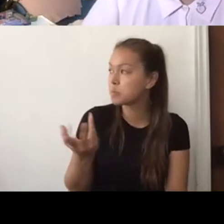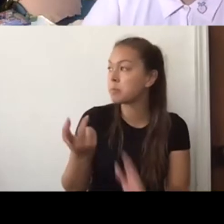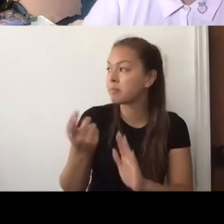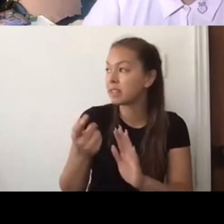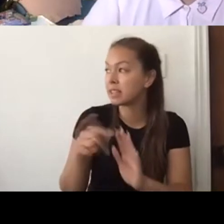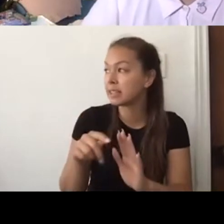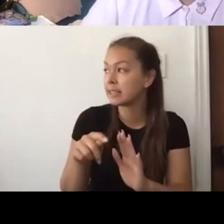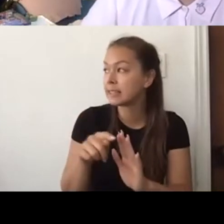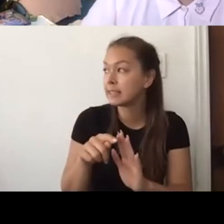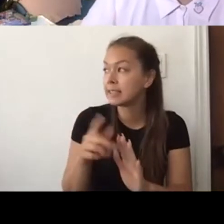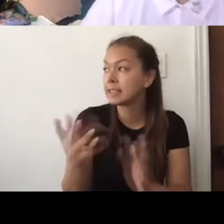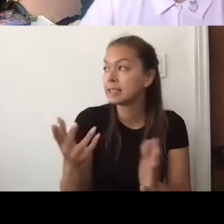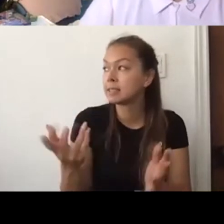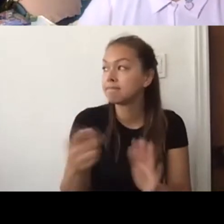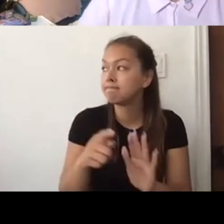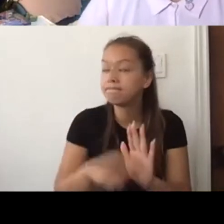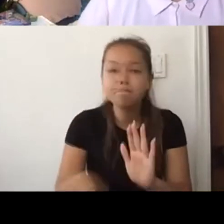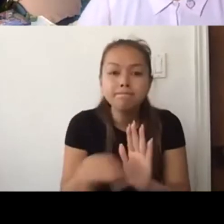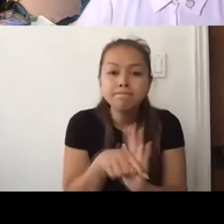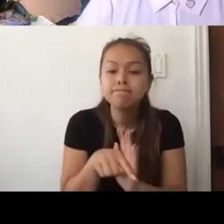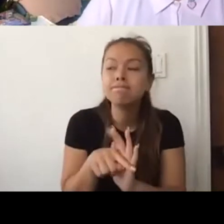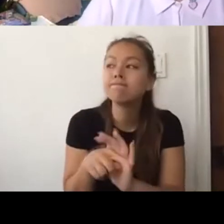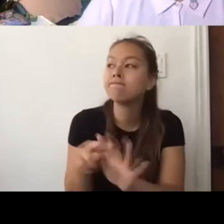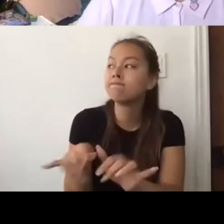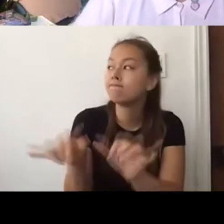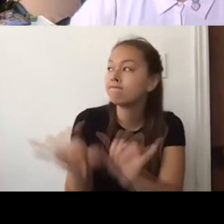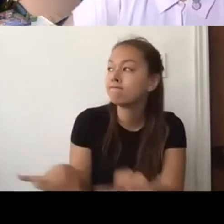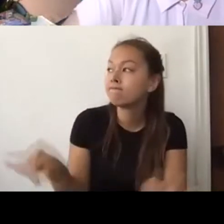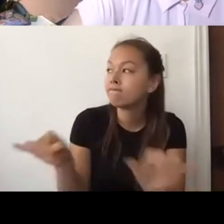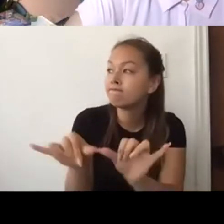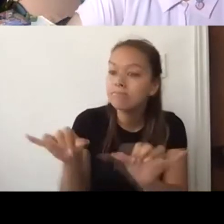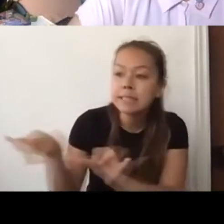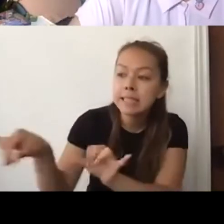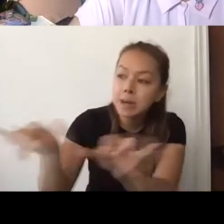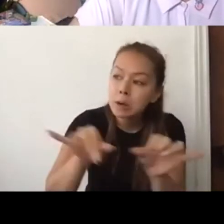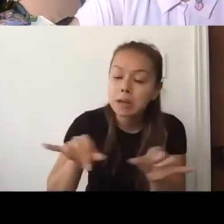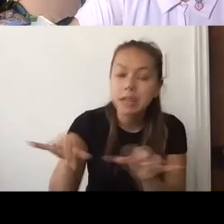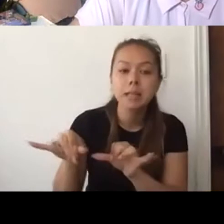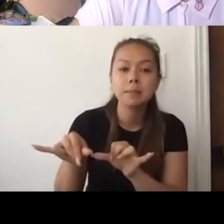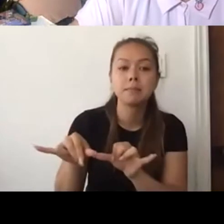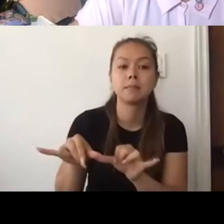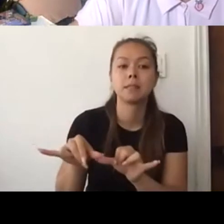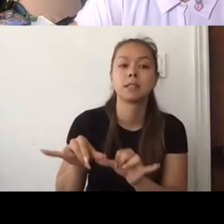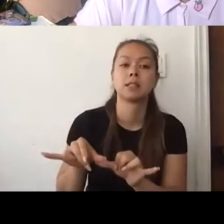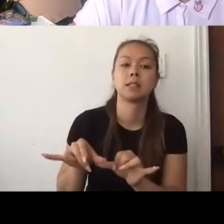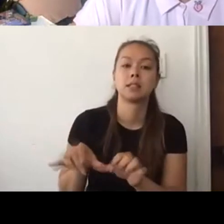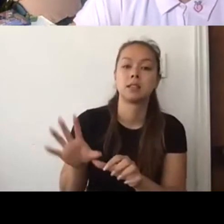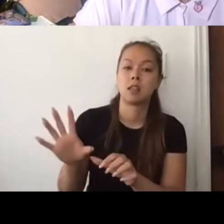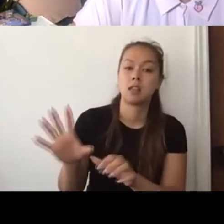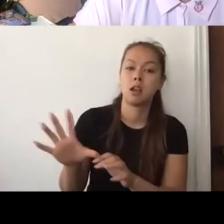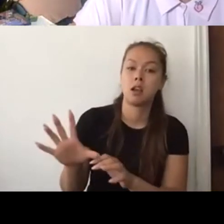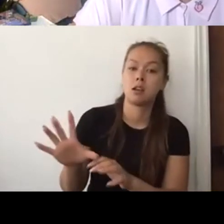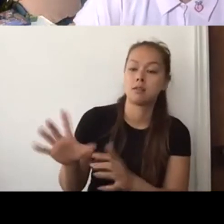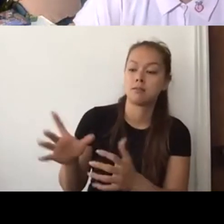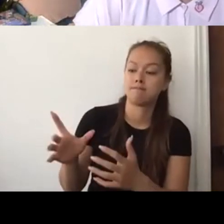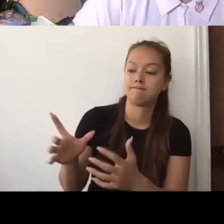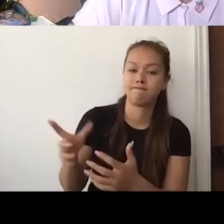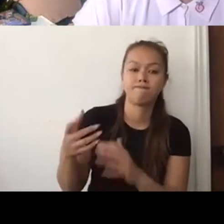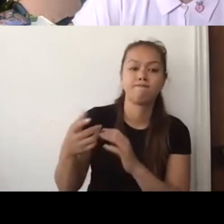about kind of their gender assigned at birth to devalidate their identity. So for example, the kinds